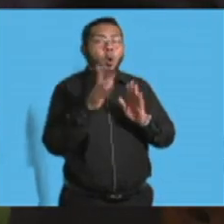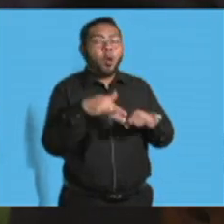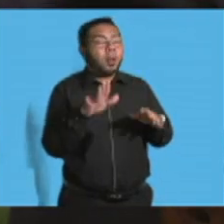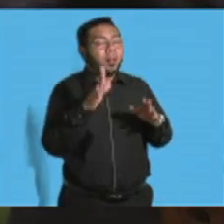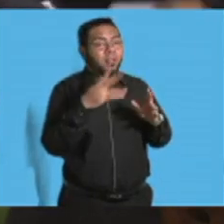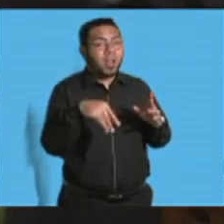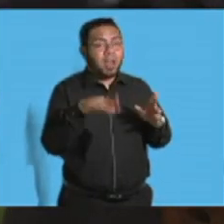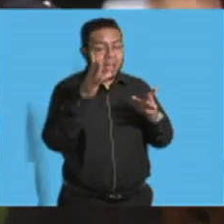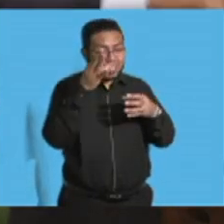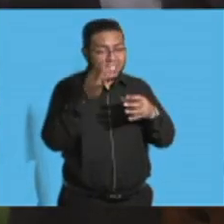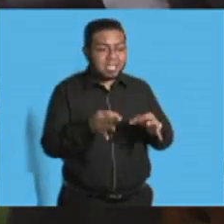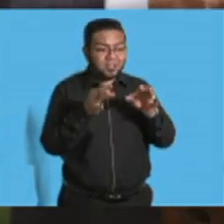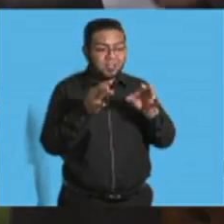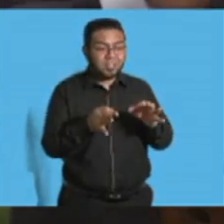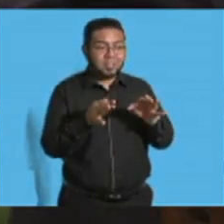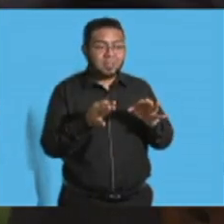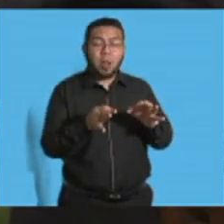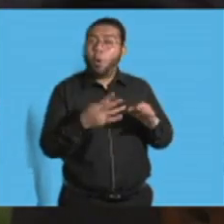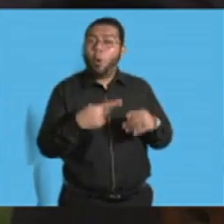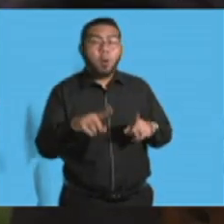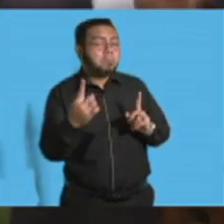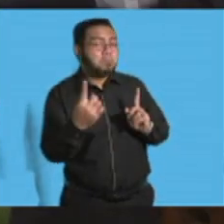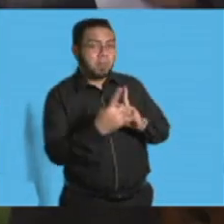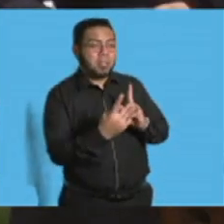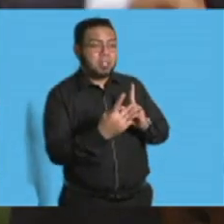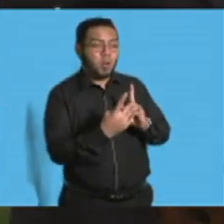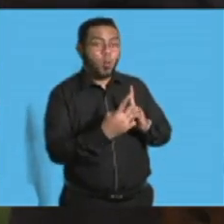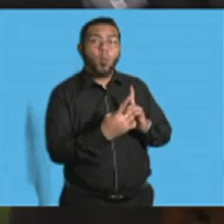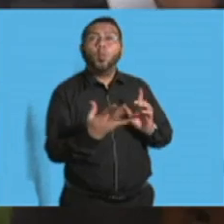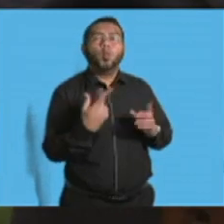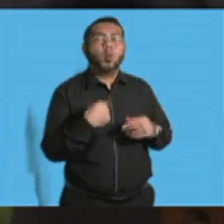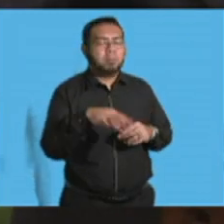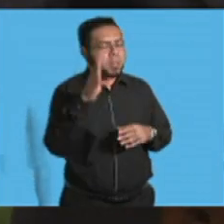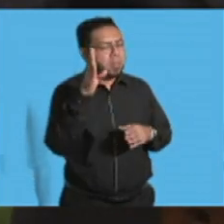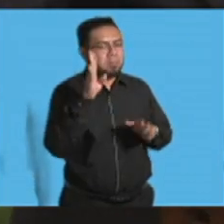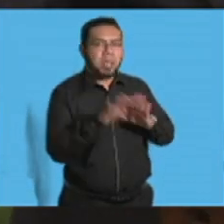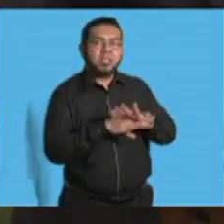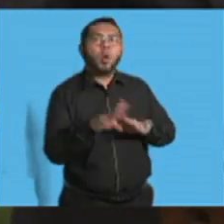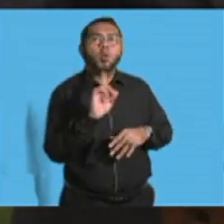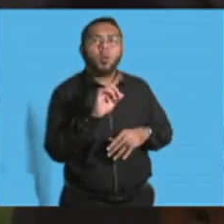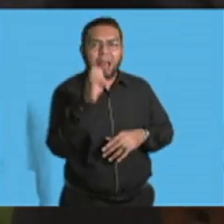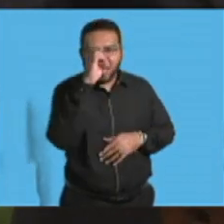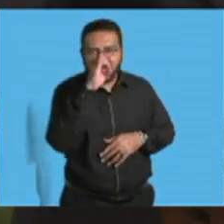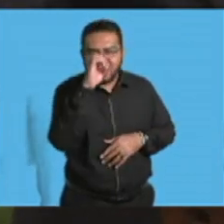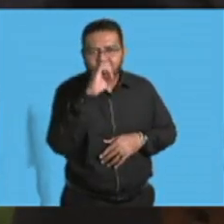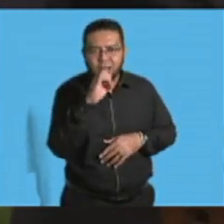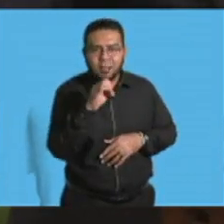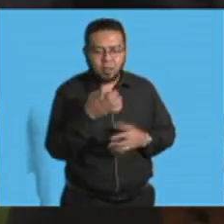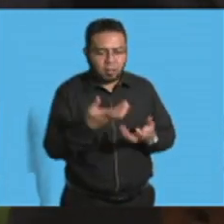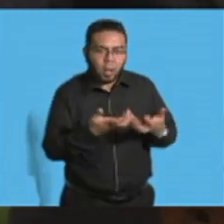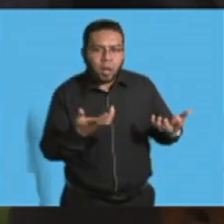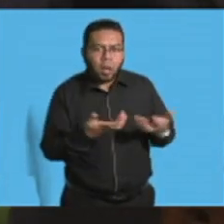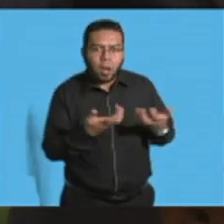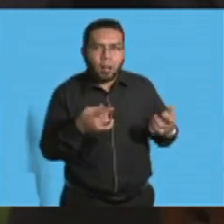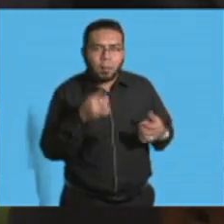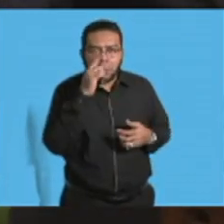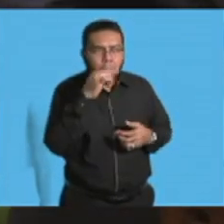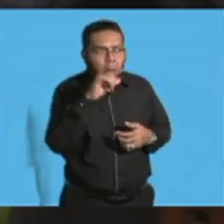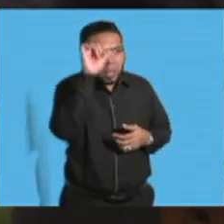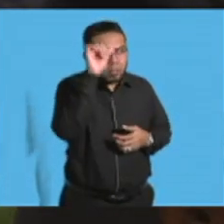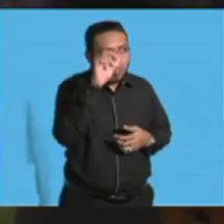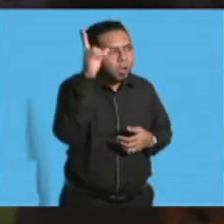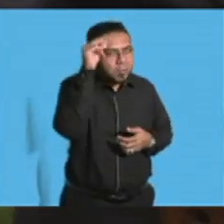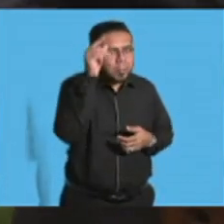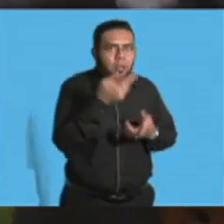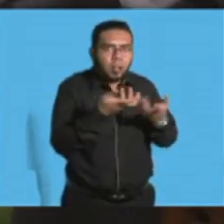decision, every single person they meet will be based on ethnicity. It's a fact. It used